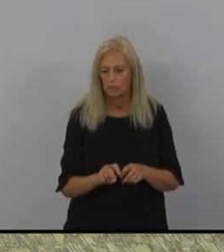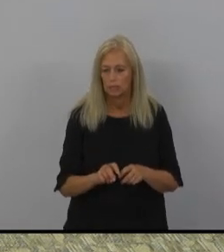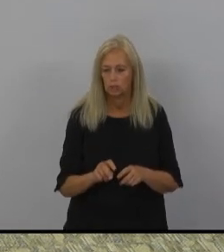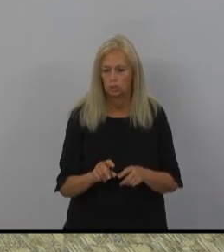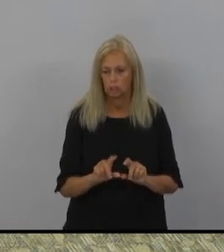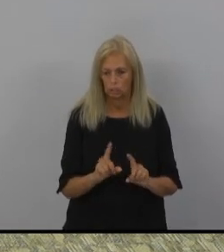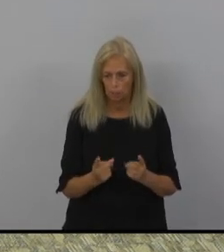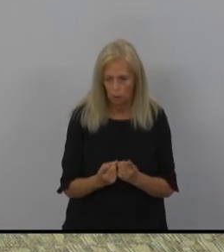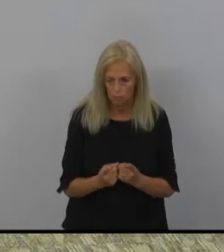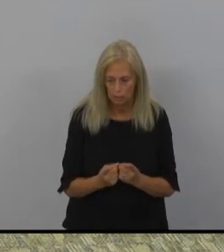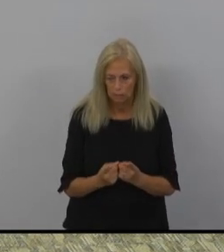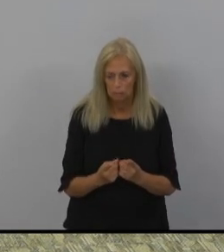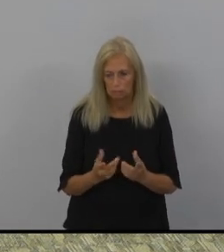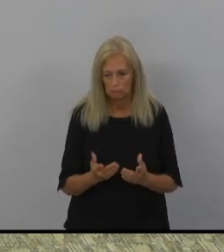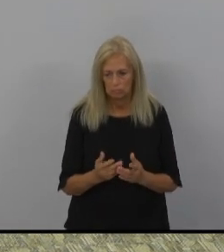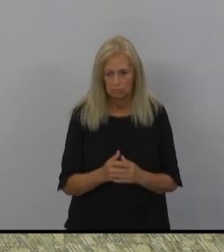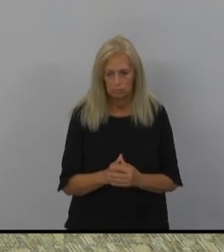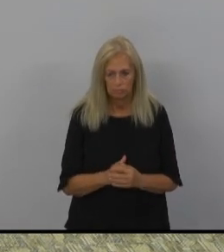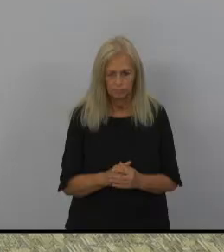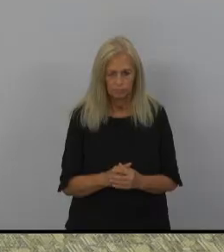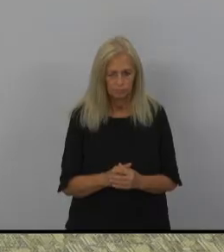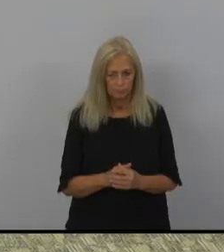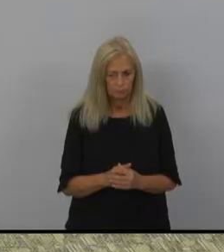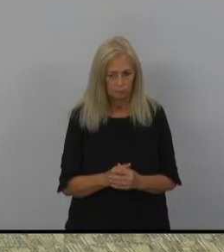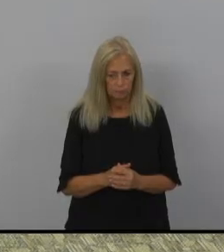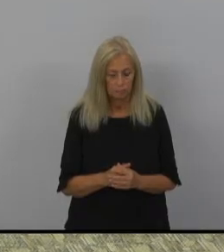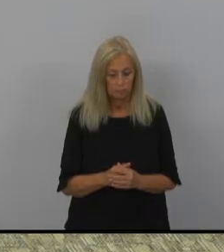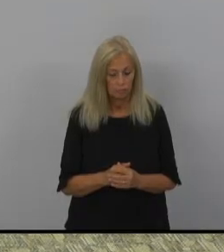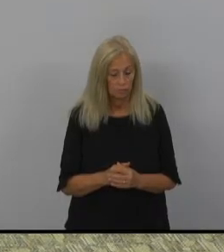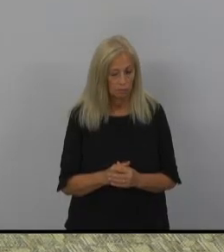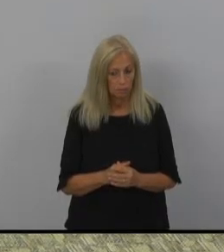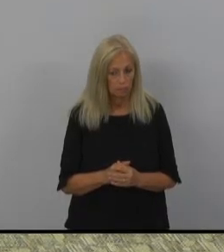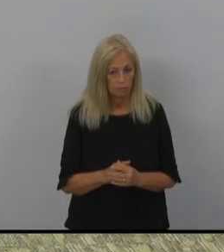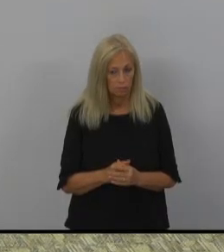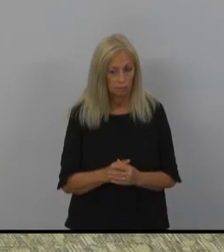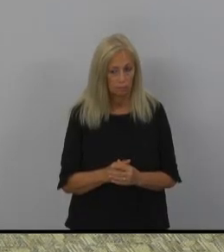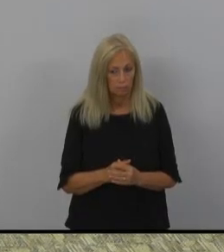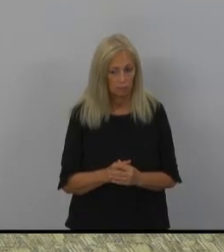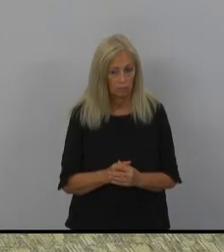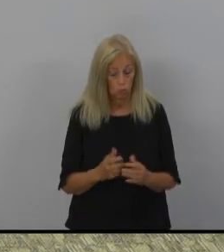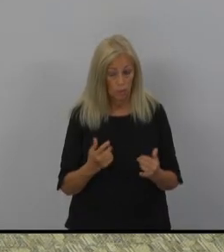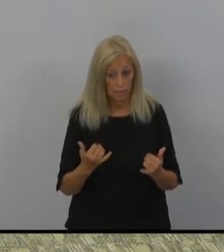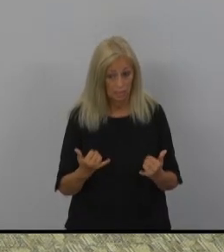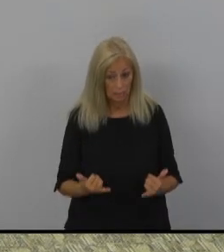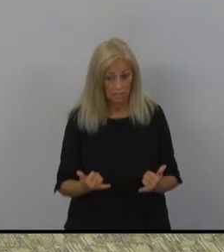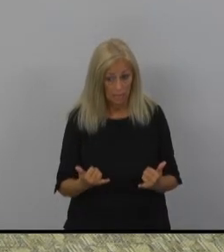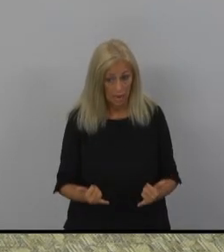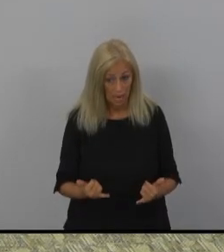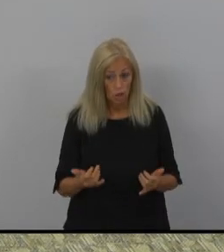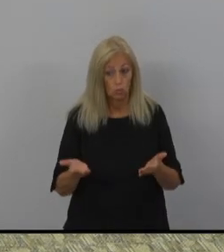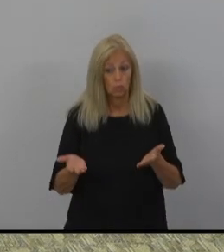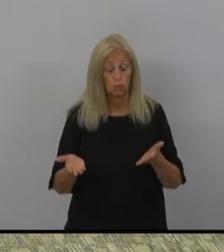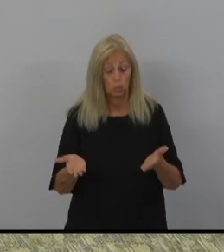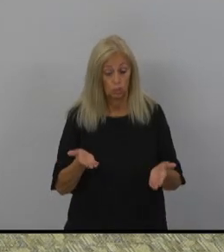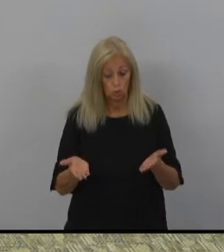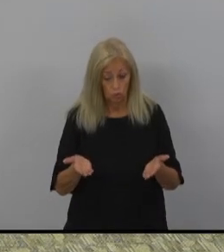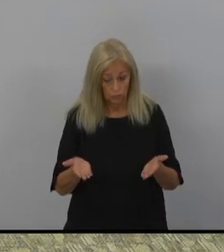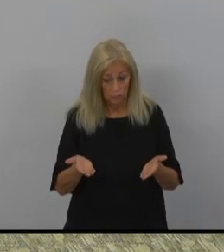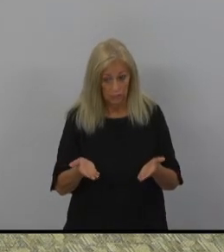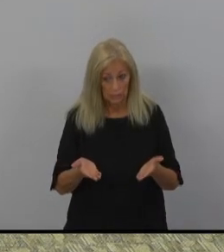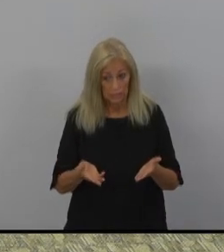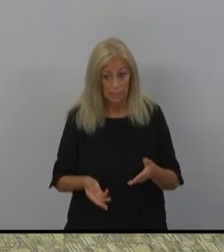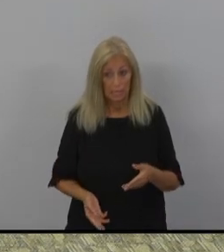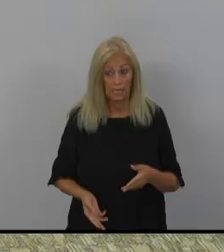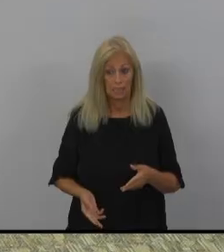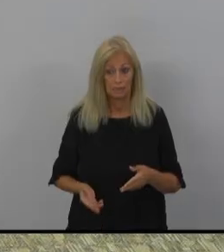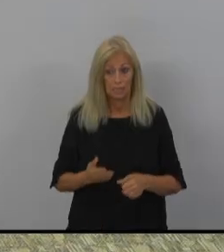looked at in future years, but um, right now, the services has improved this past year,